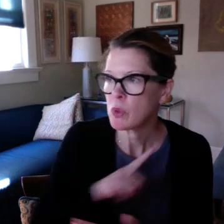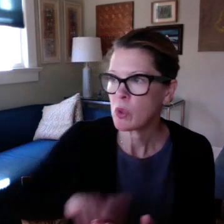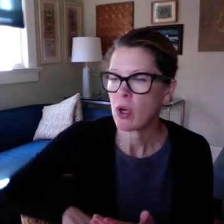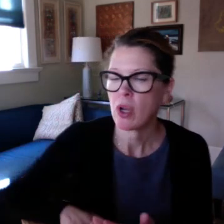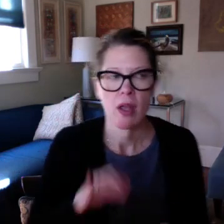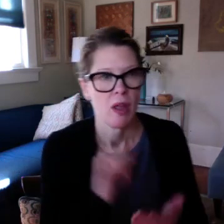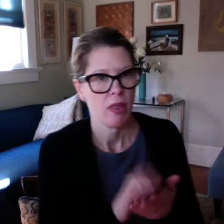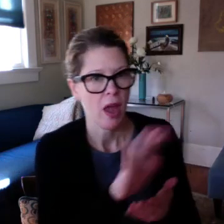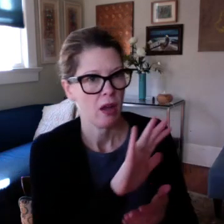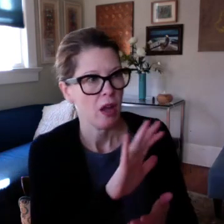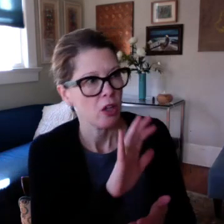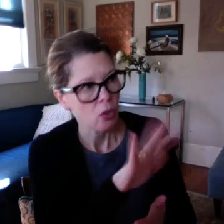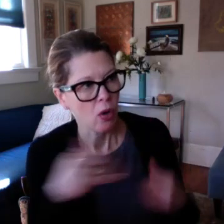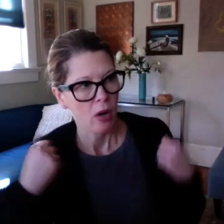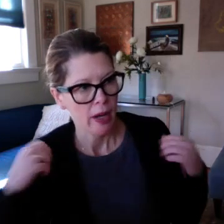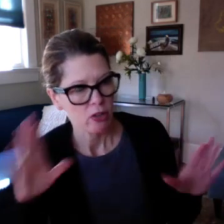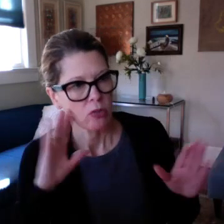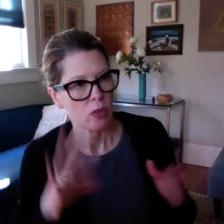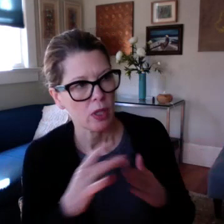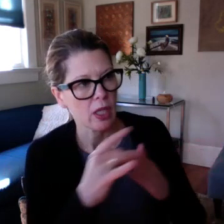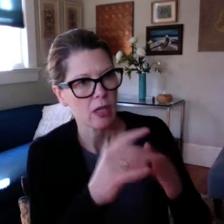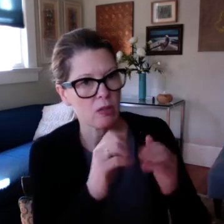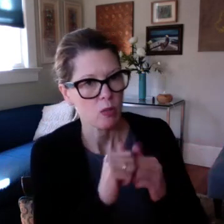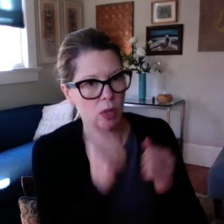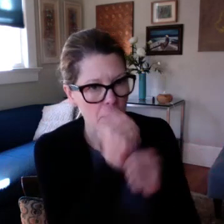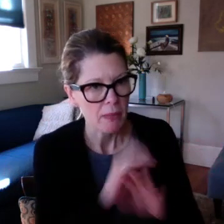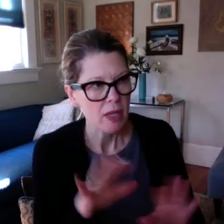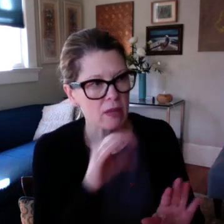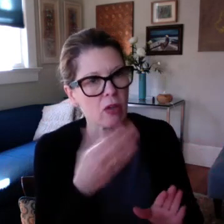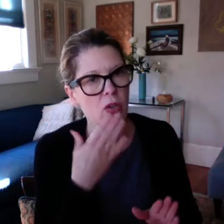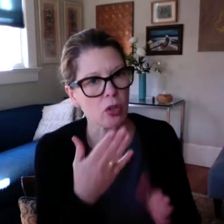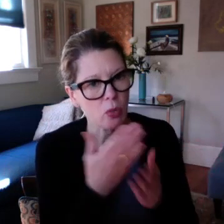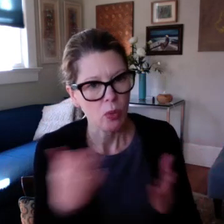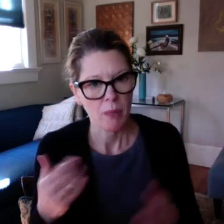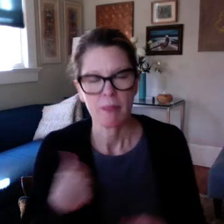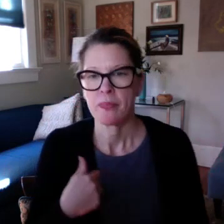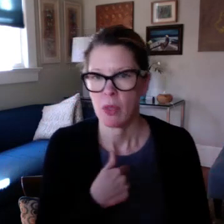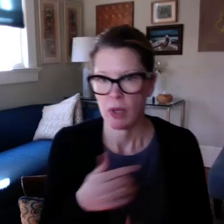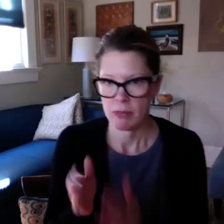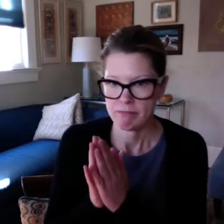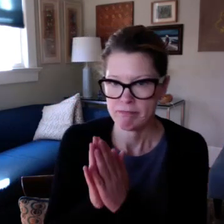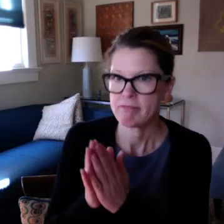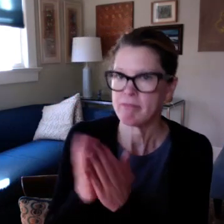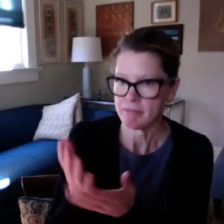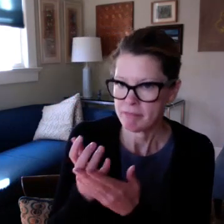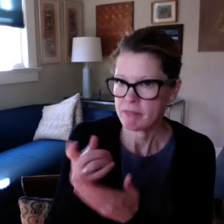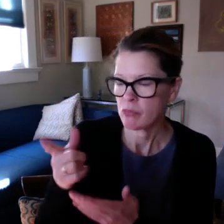your angels may lead us in paths of peace and goodwill. We entreat you, O